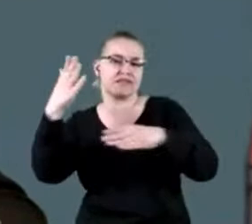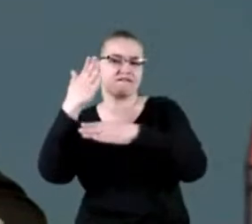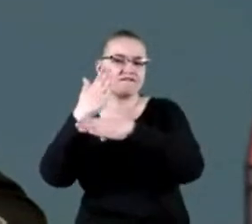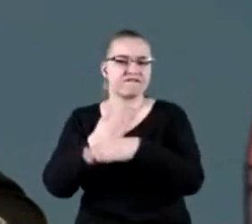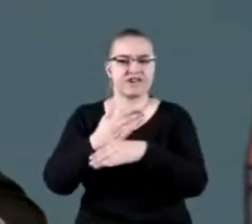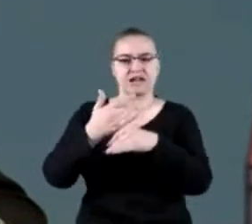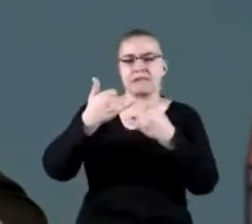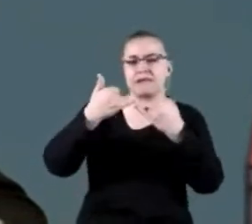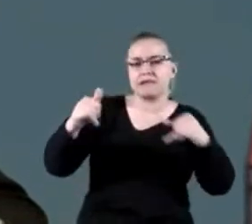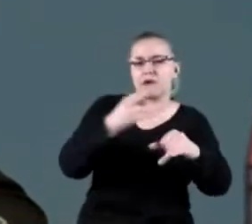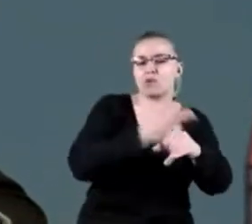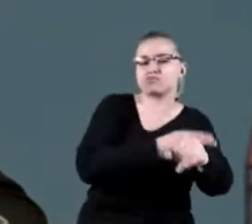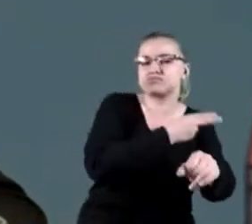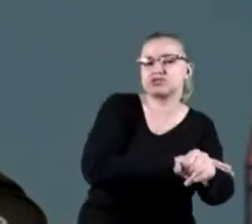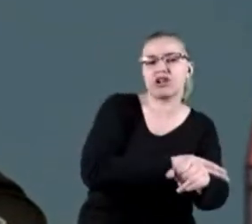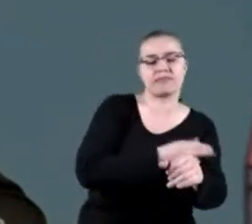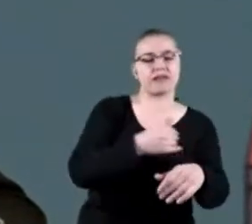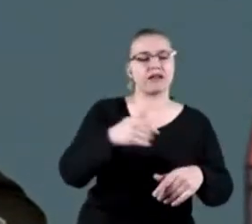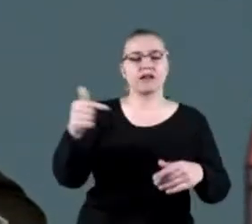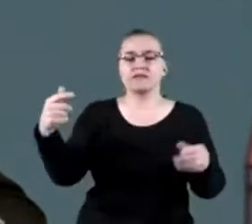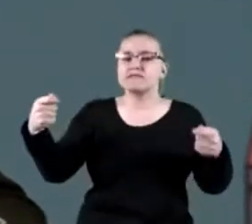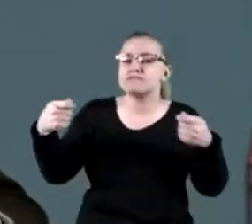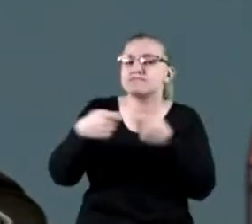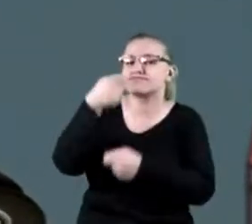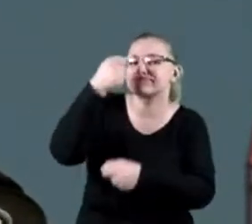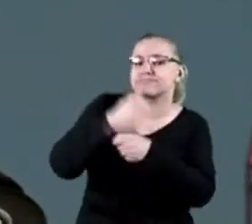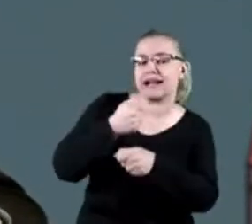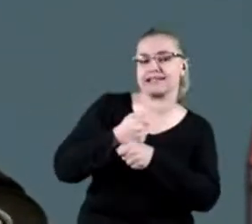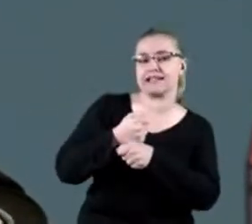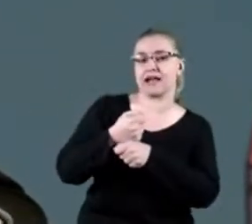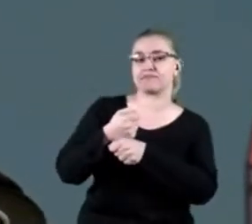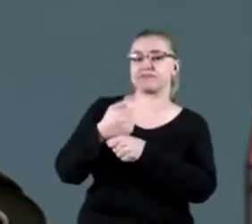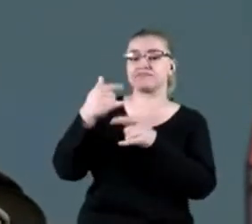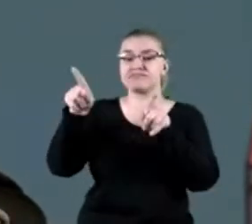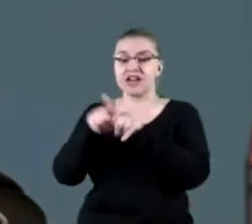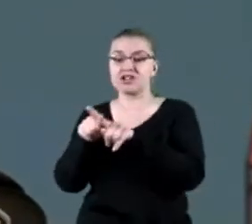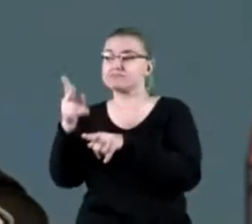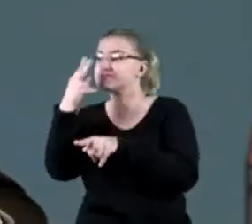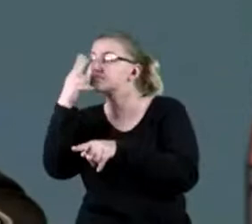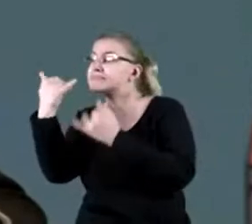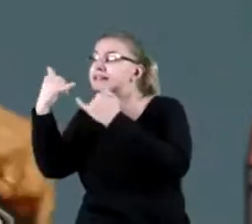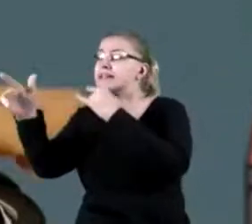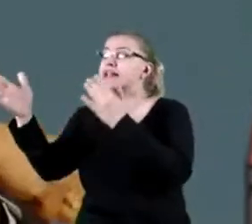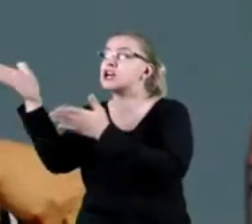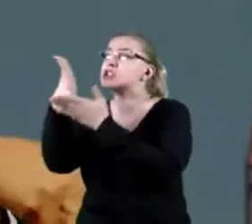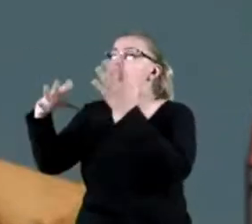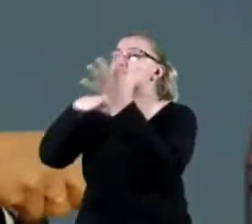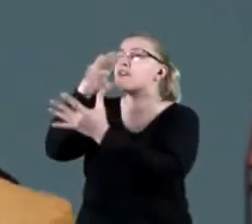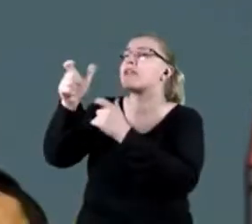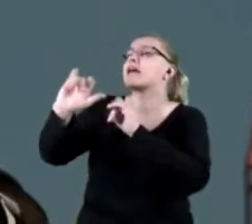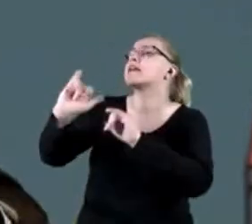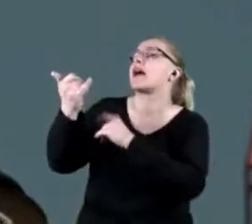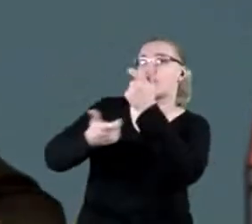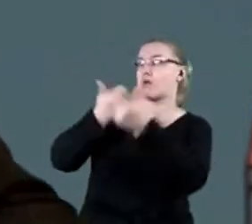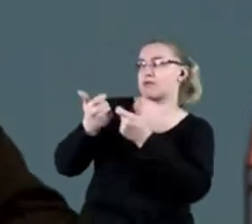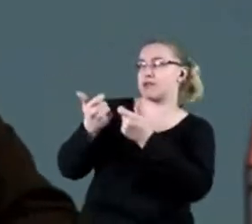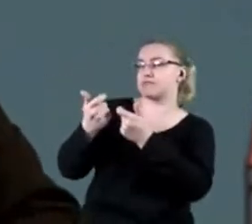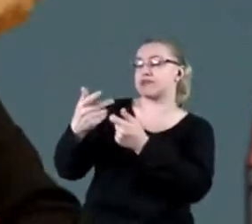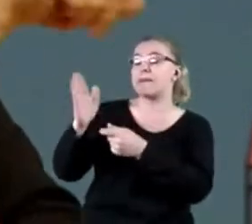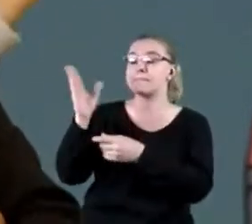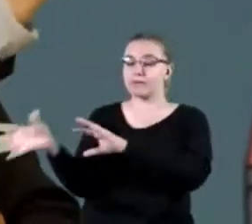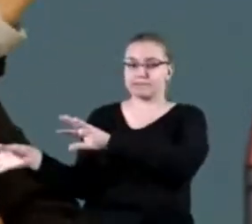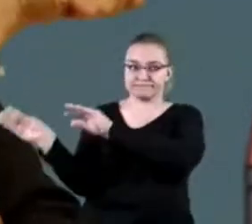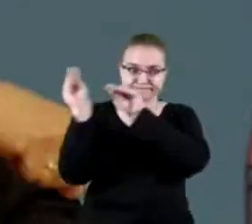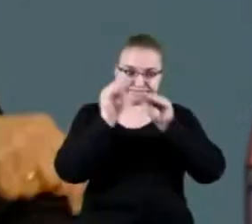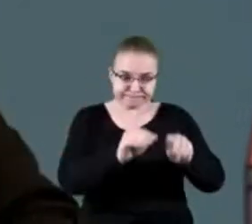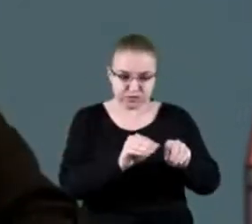world. And you can learn from them. And then we can explore how to mining new resources in the ground.